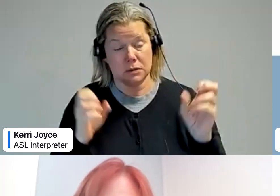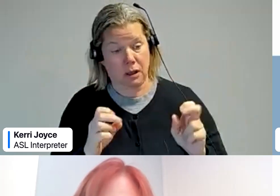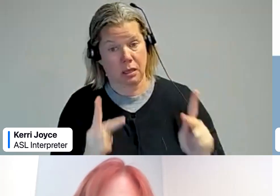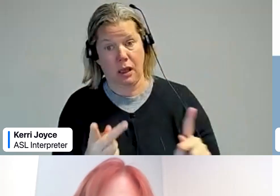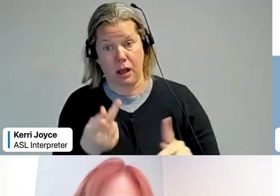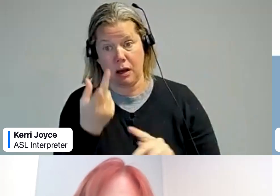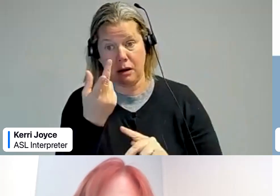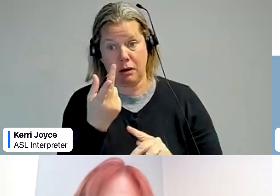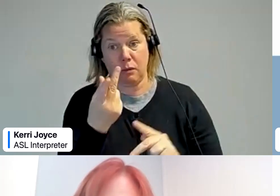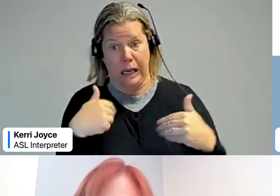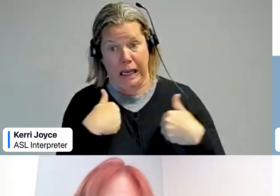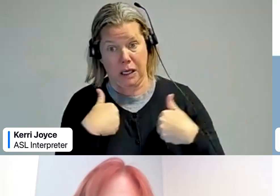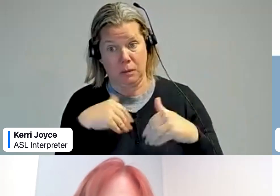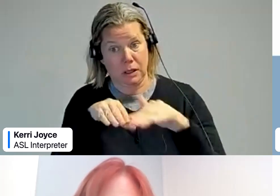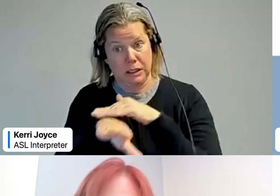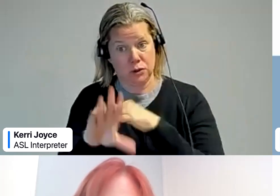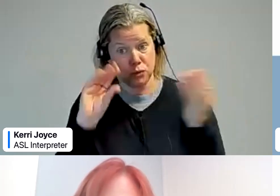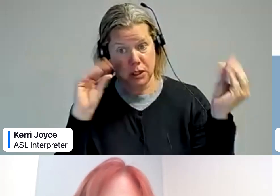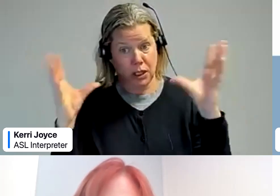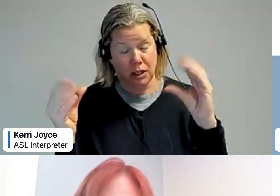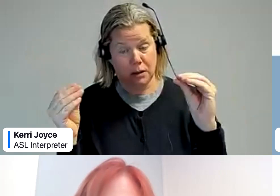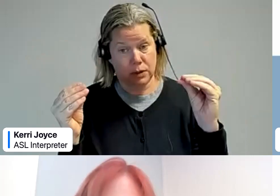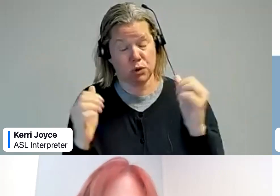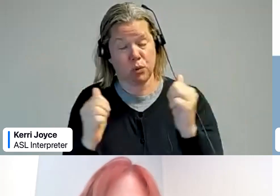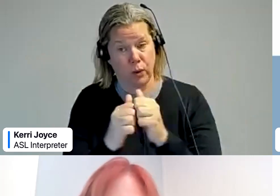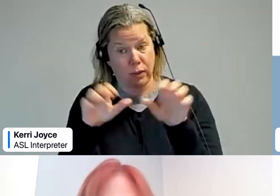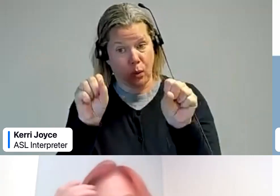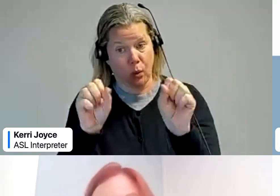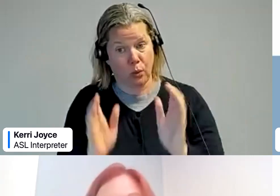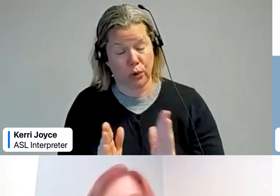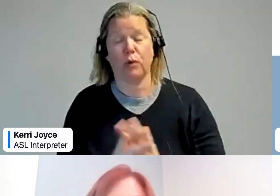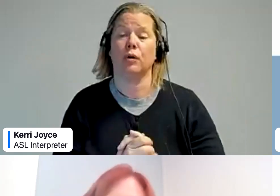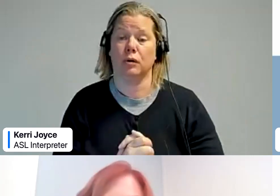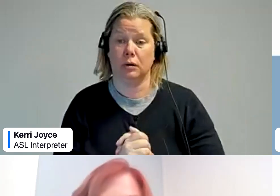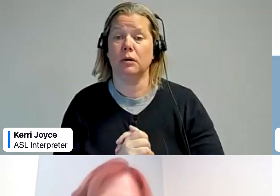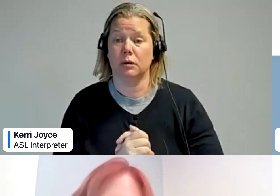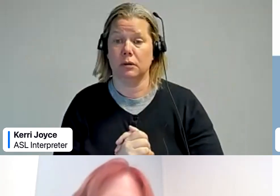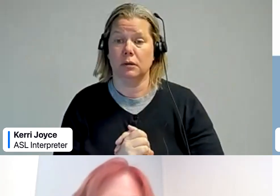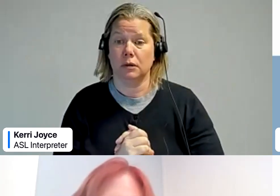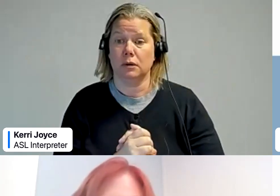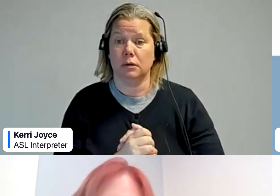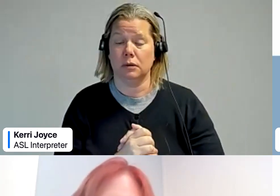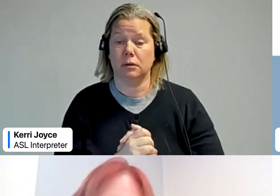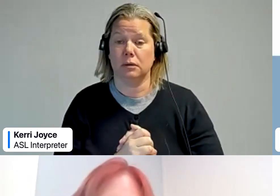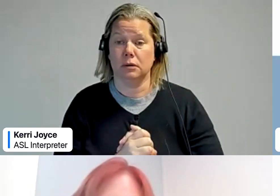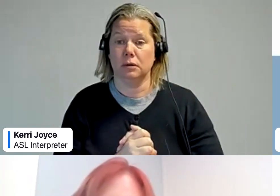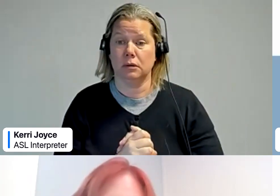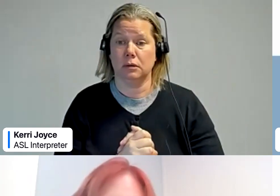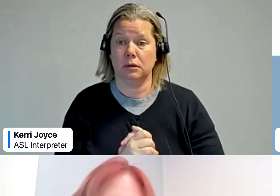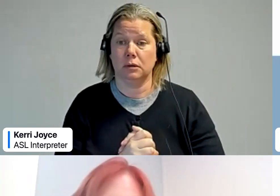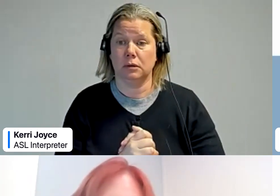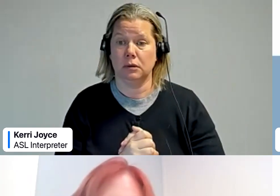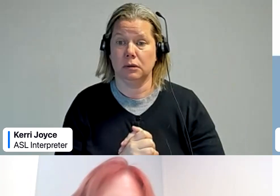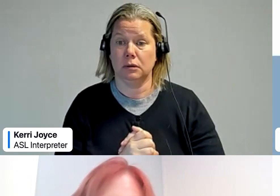allow a service animal to travel with its owner to hospital. And